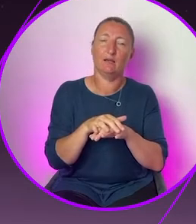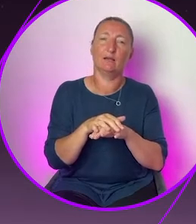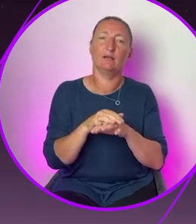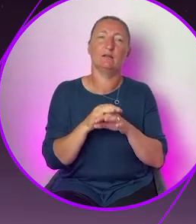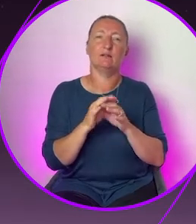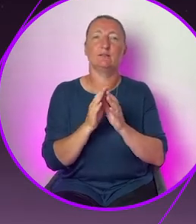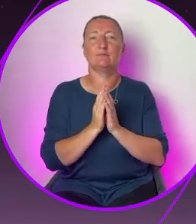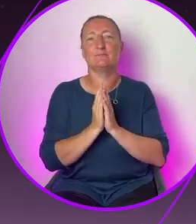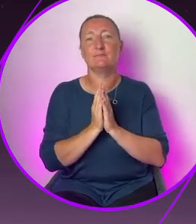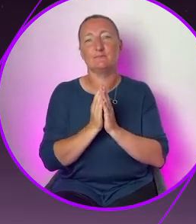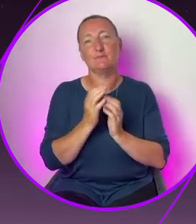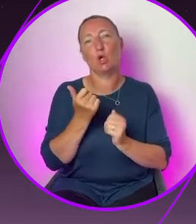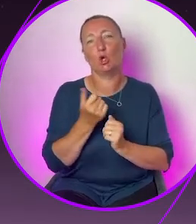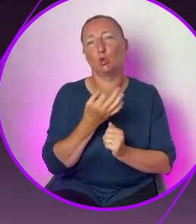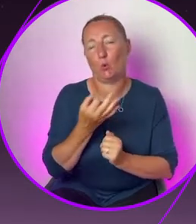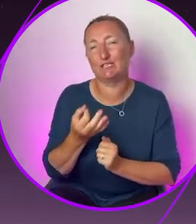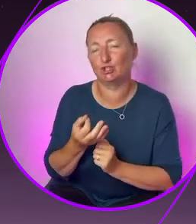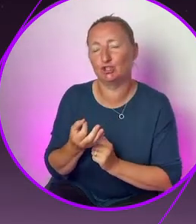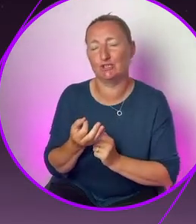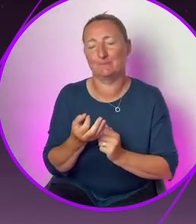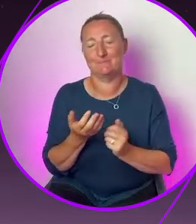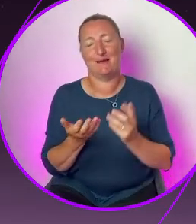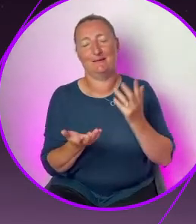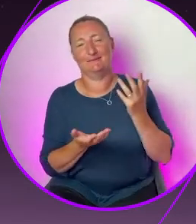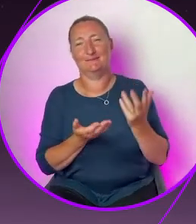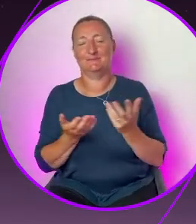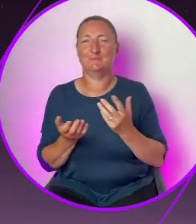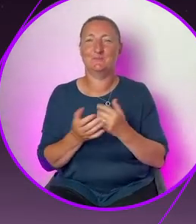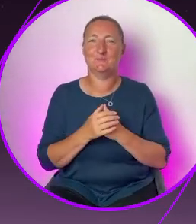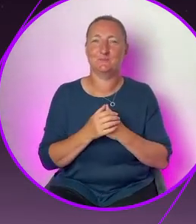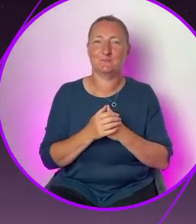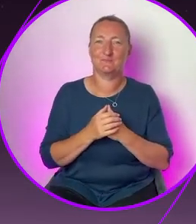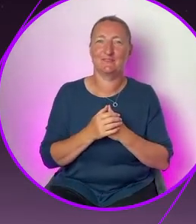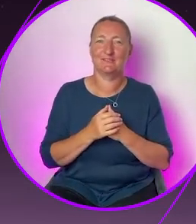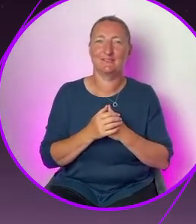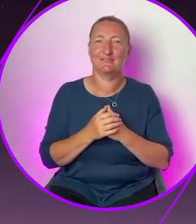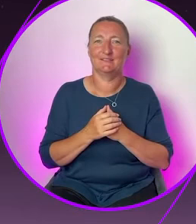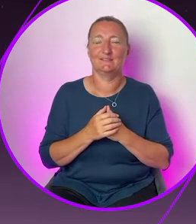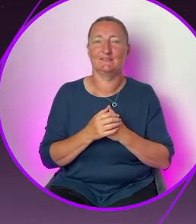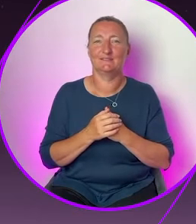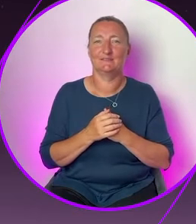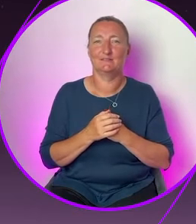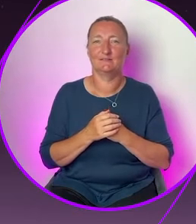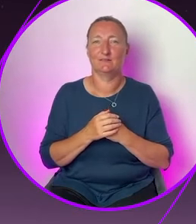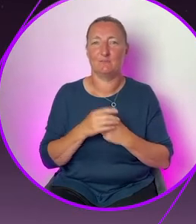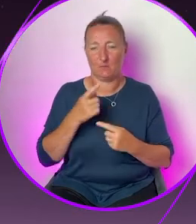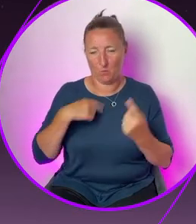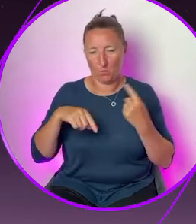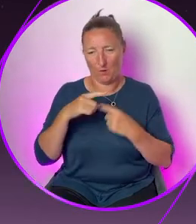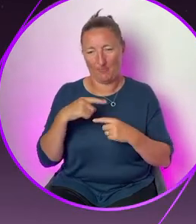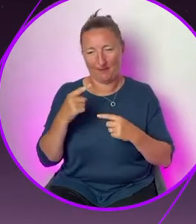But it is a good question. It's not, I guess we've been thinking about this very kind of